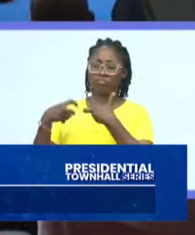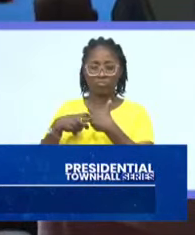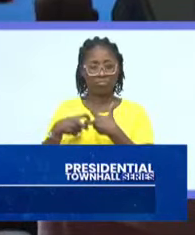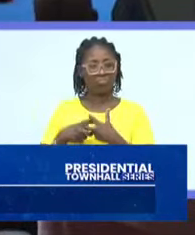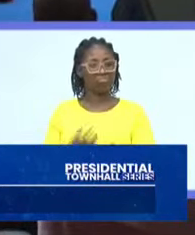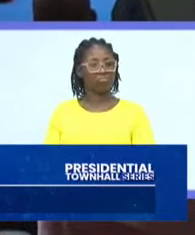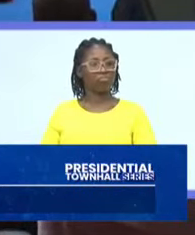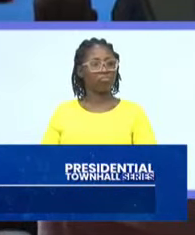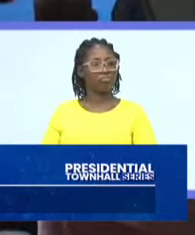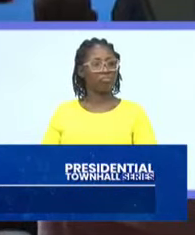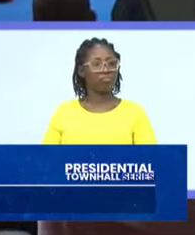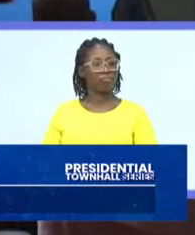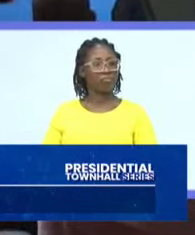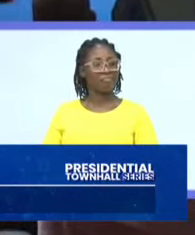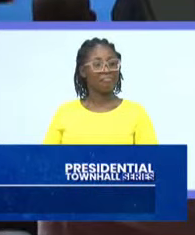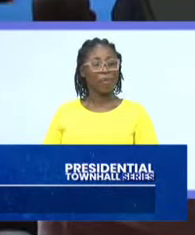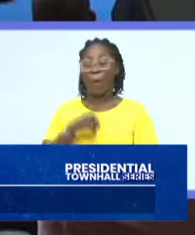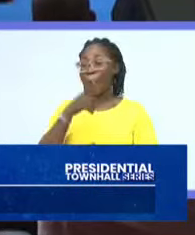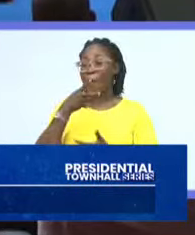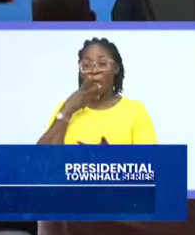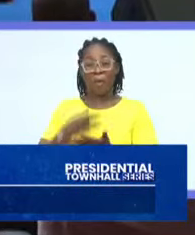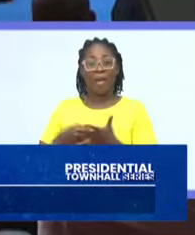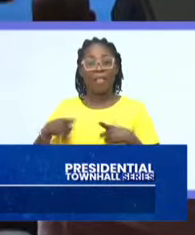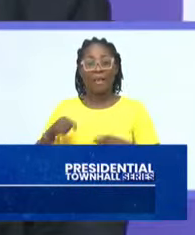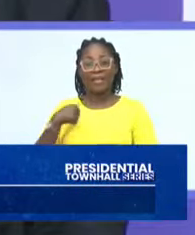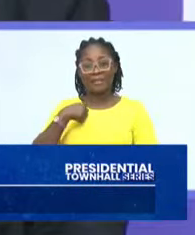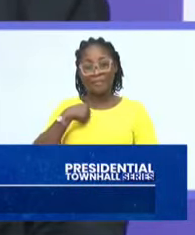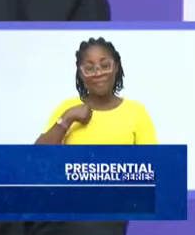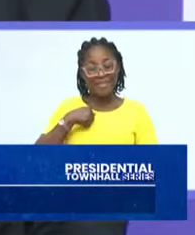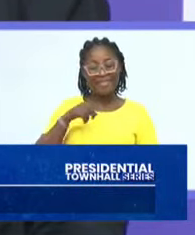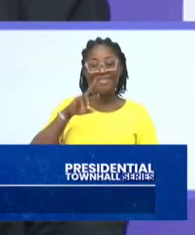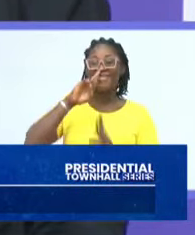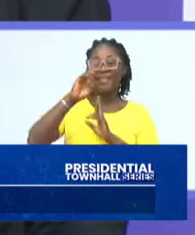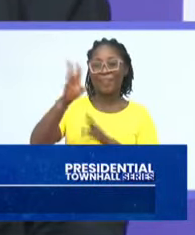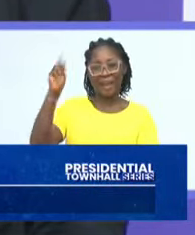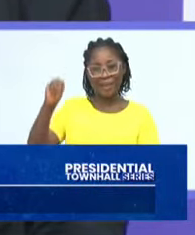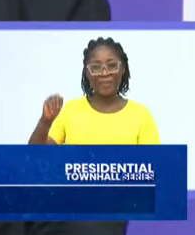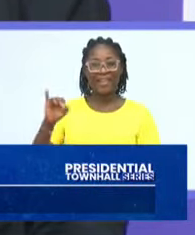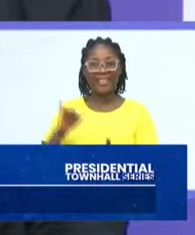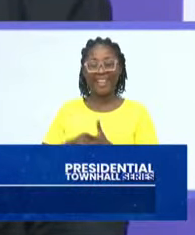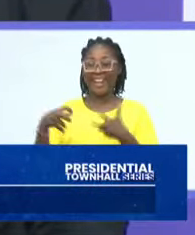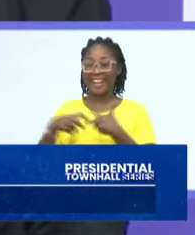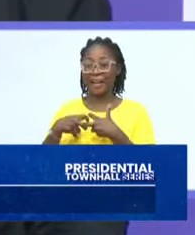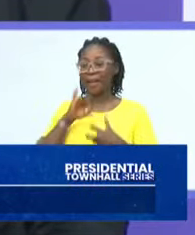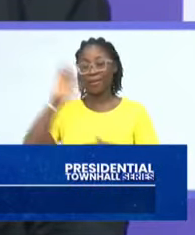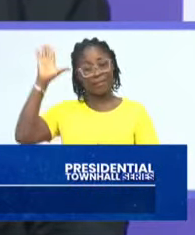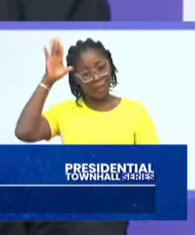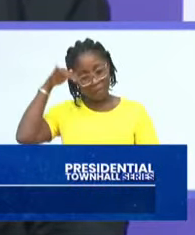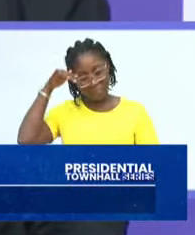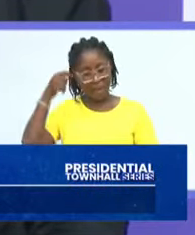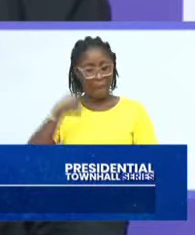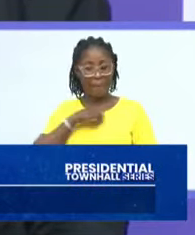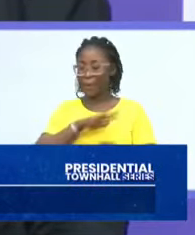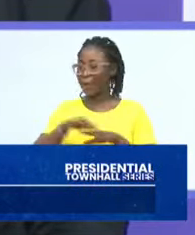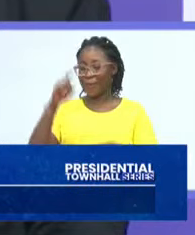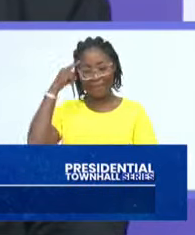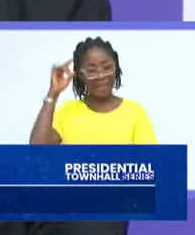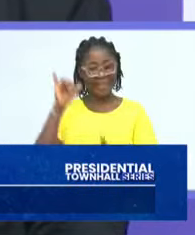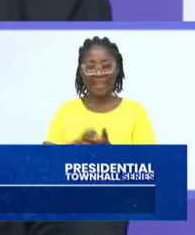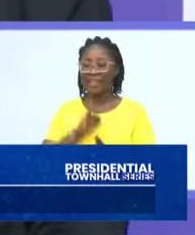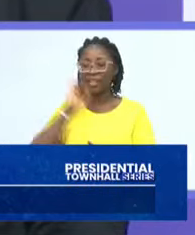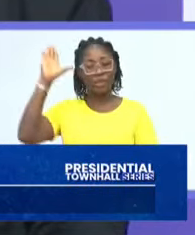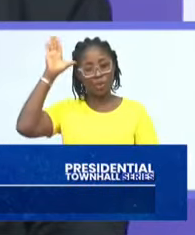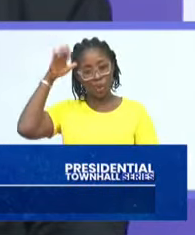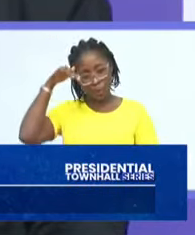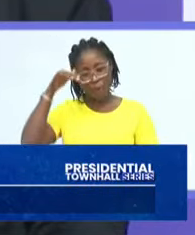Well, let me reply what Paul said first. He said he's stubborn. I don't think the power is stubborn. It is